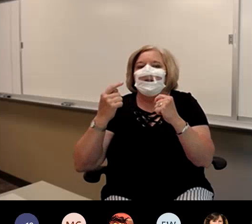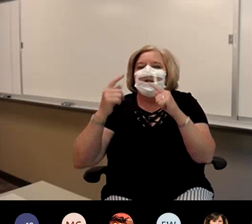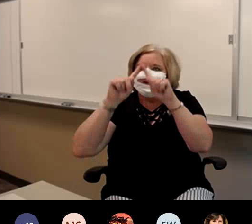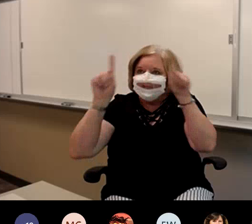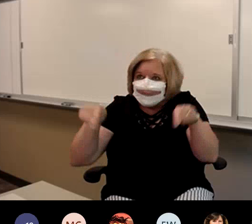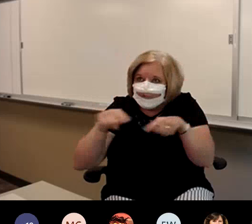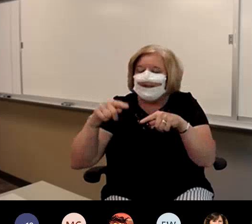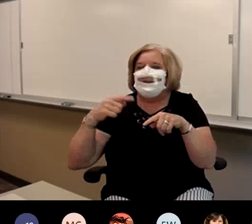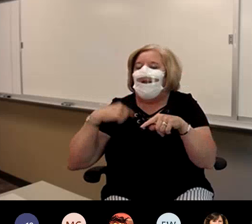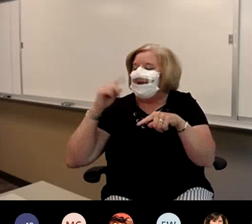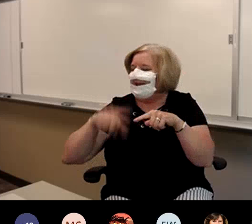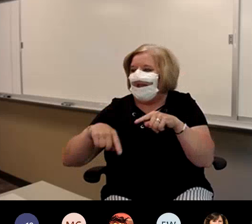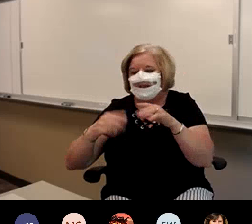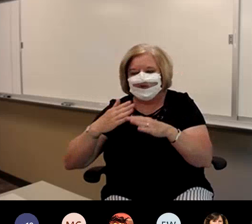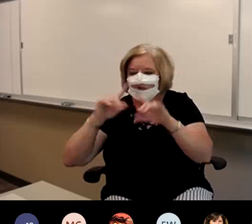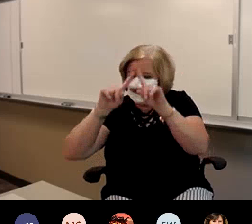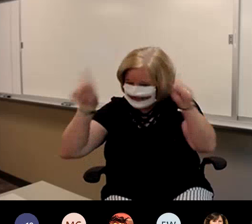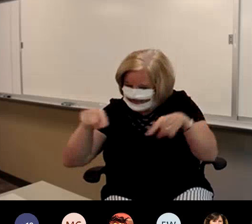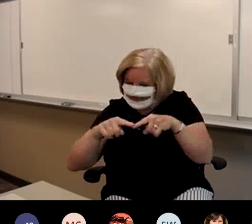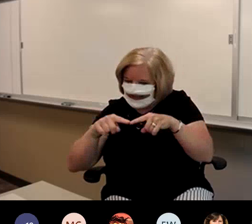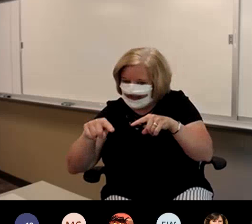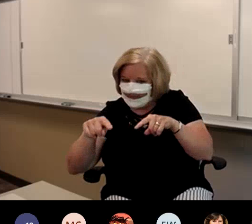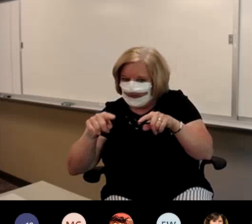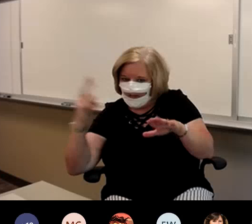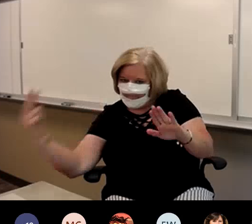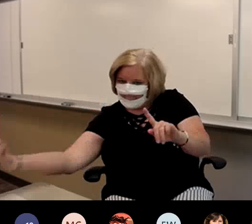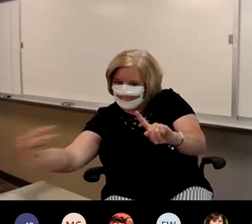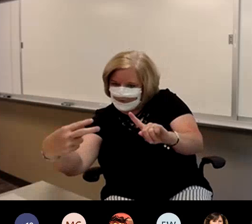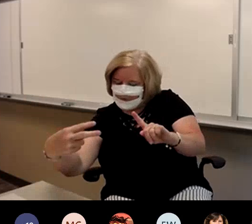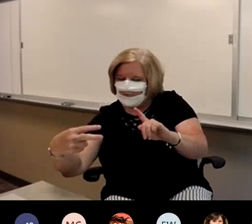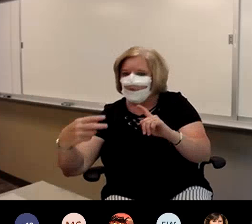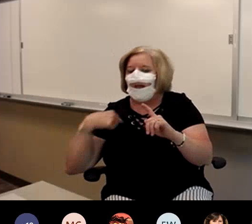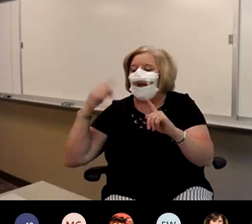do screenshots. So that way you guys can kind of hopefully follow along.